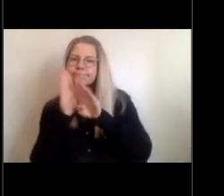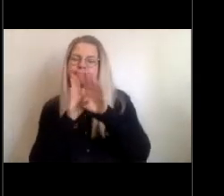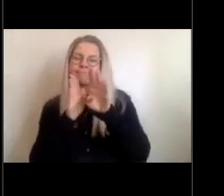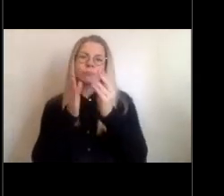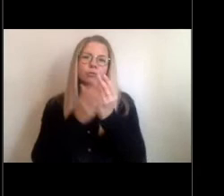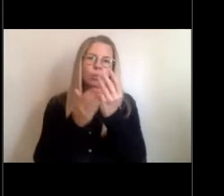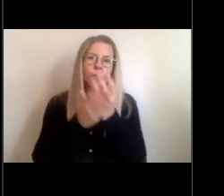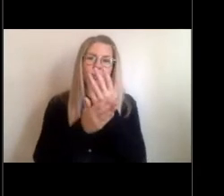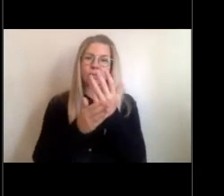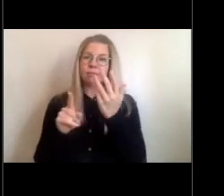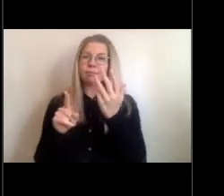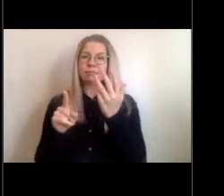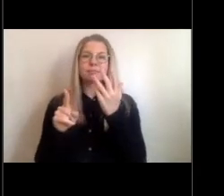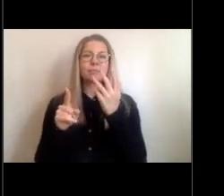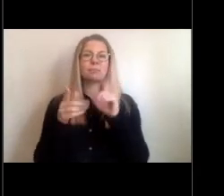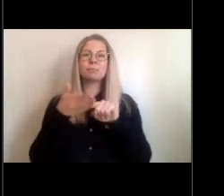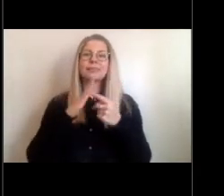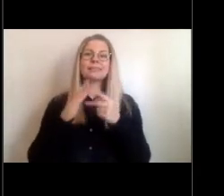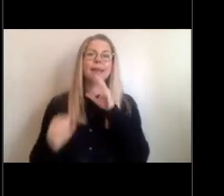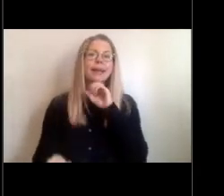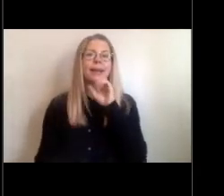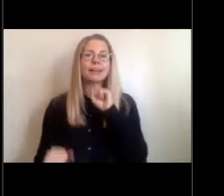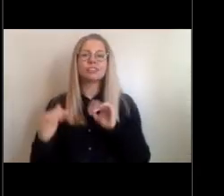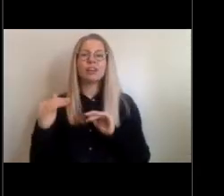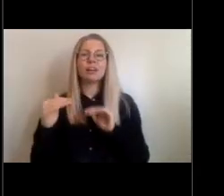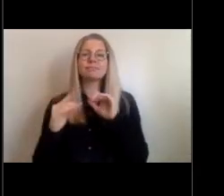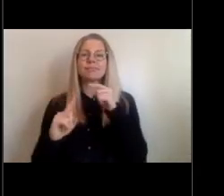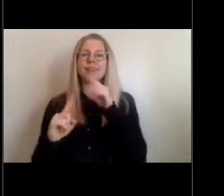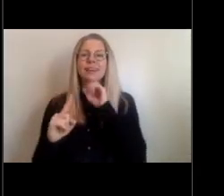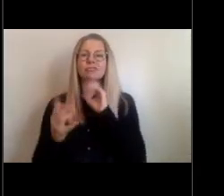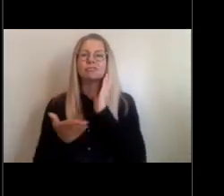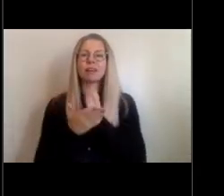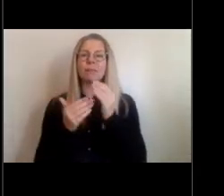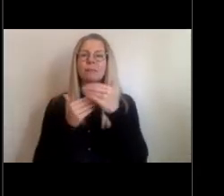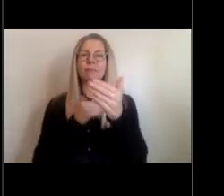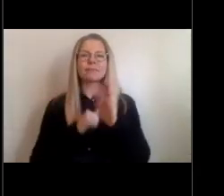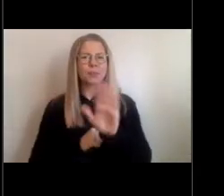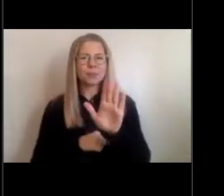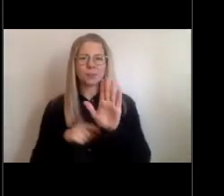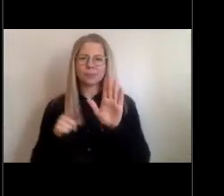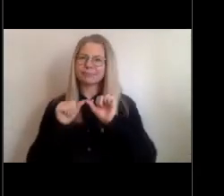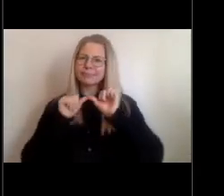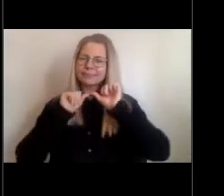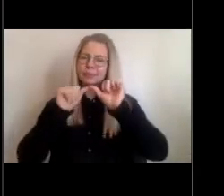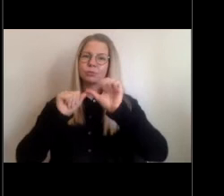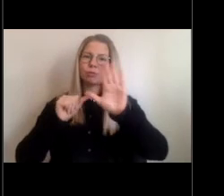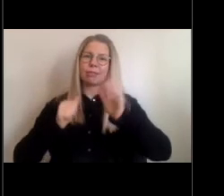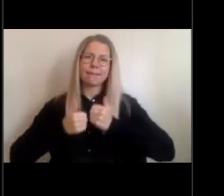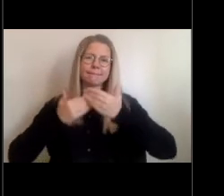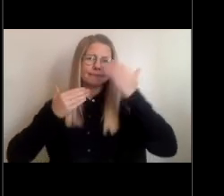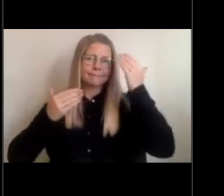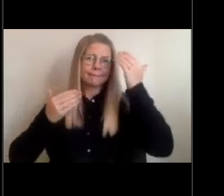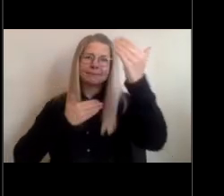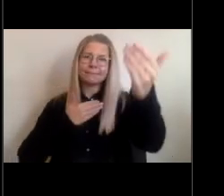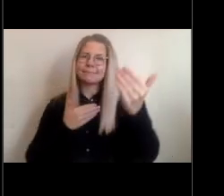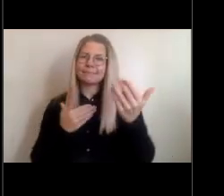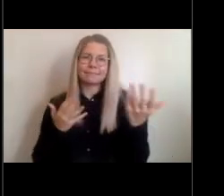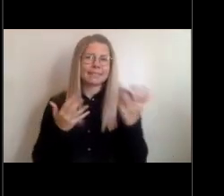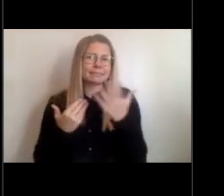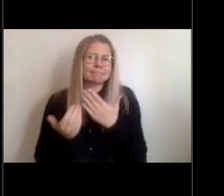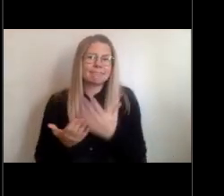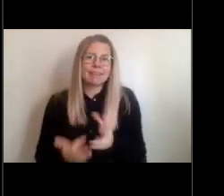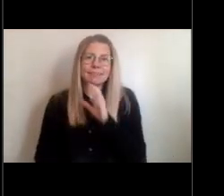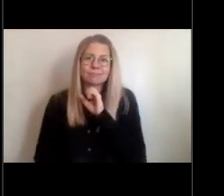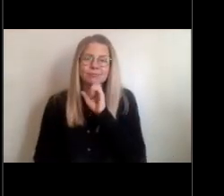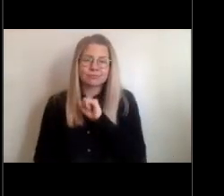life. So even as somebody ages, we don't want to think that that's stopped. this can keep going. The only time you should